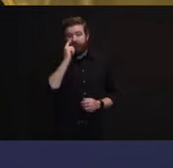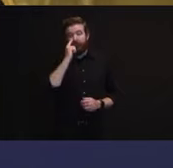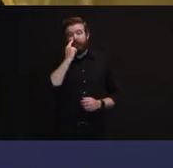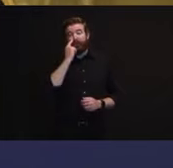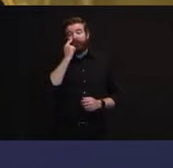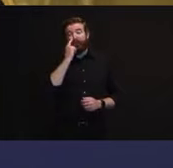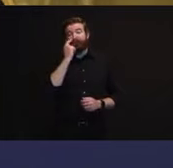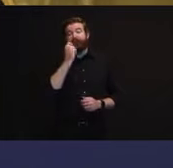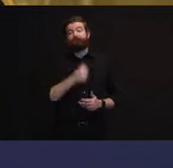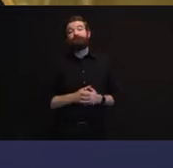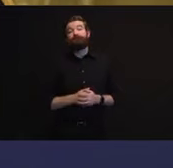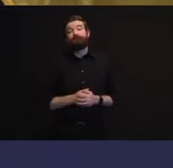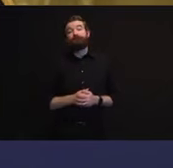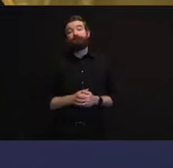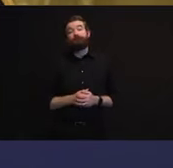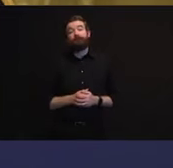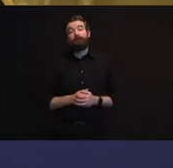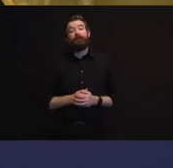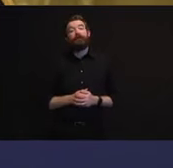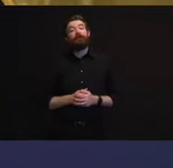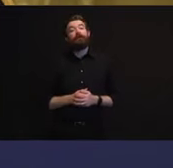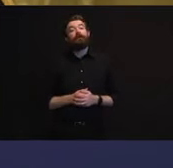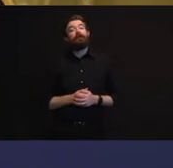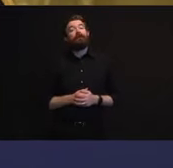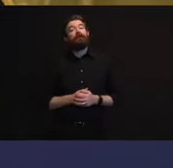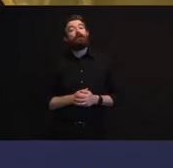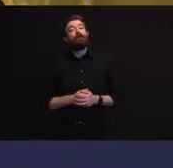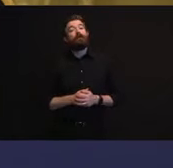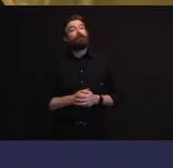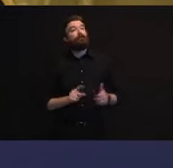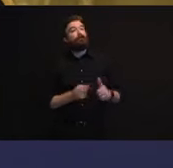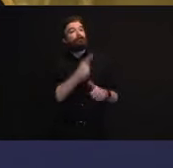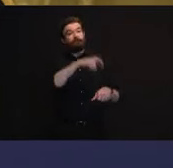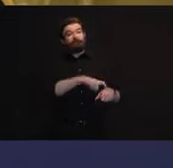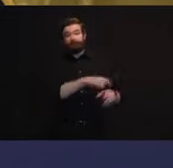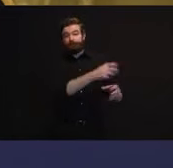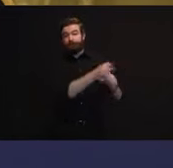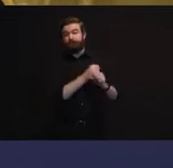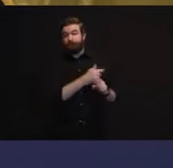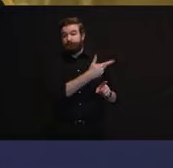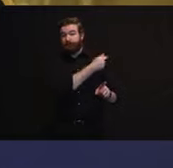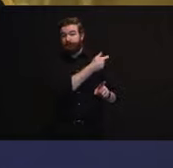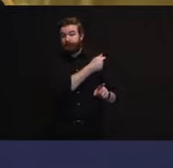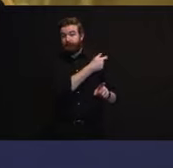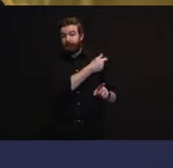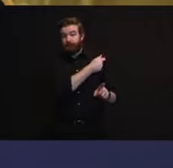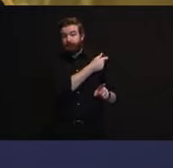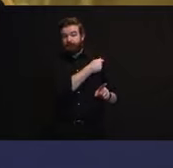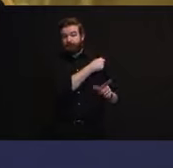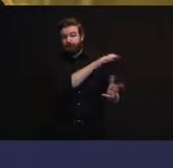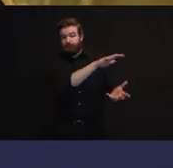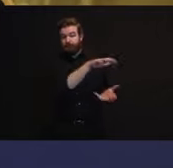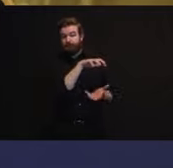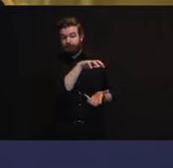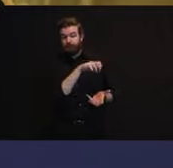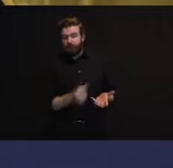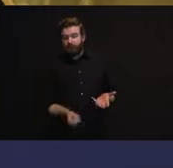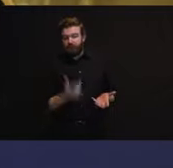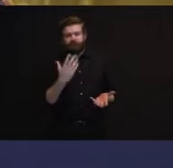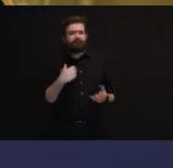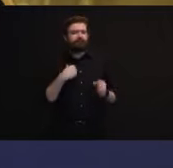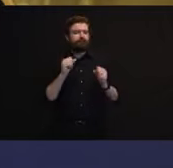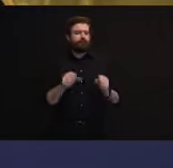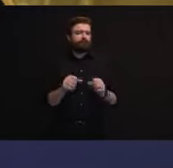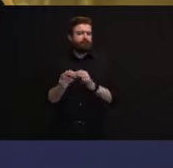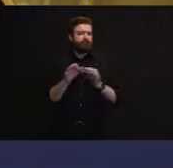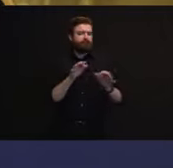shipment number, but I'm not going to comment on the hospitals. And by the way, just because you didn't get it next week doesn't mean you're not going